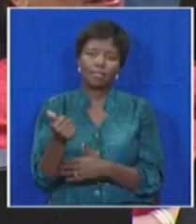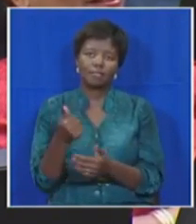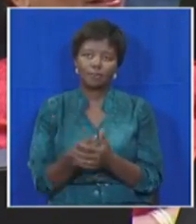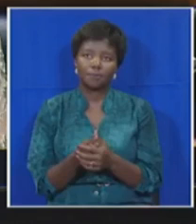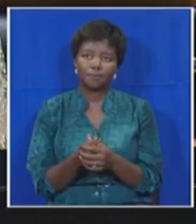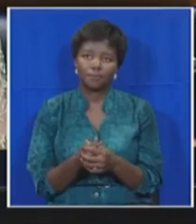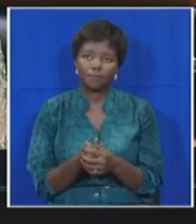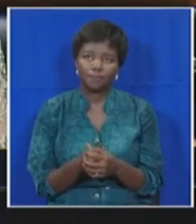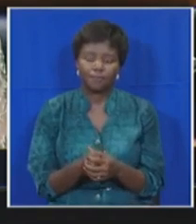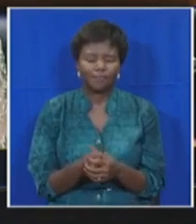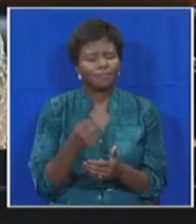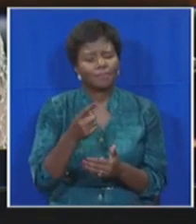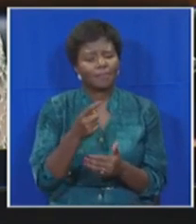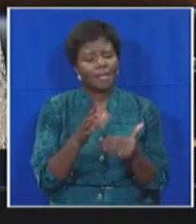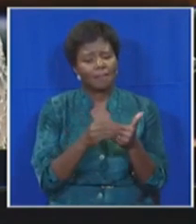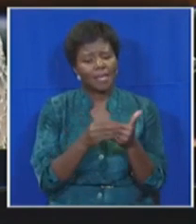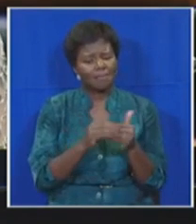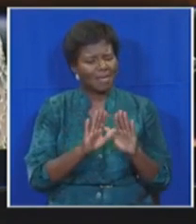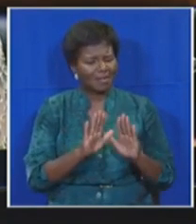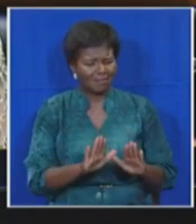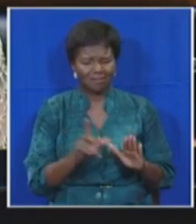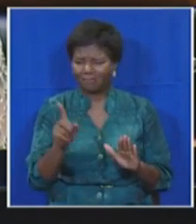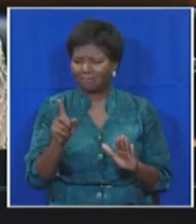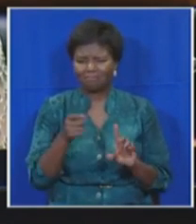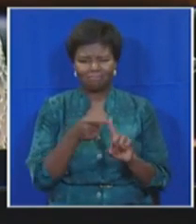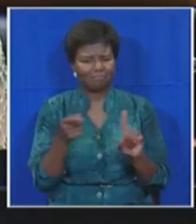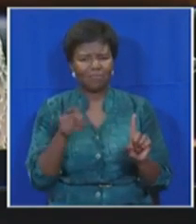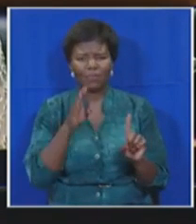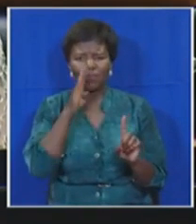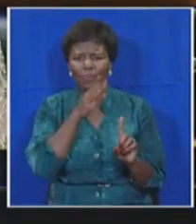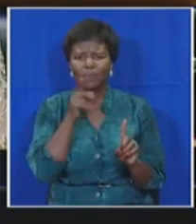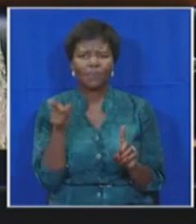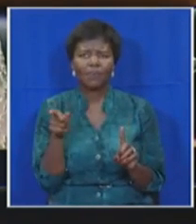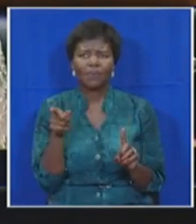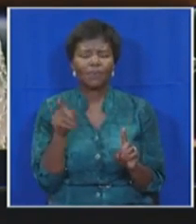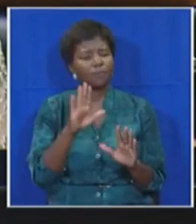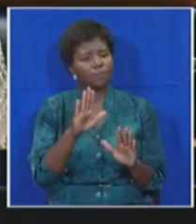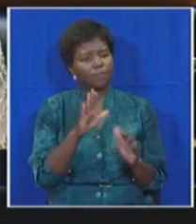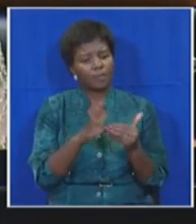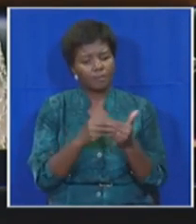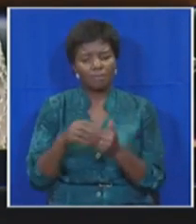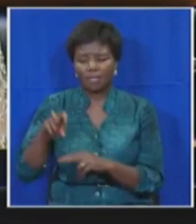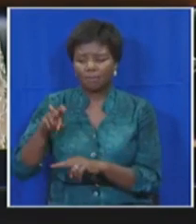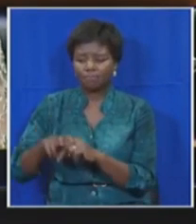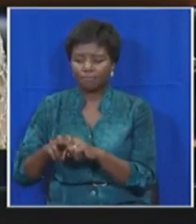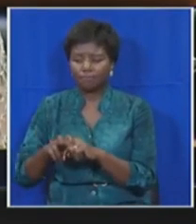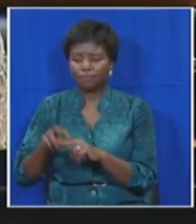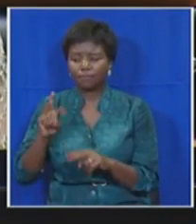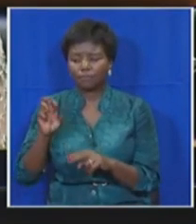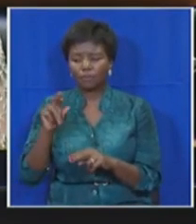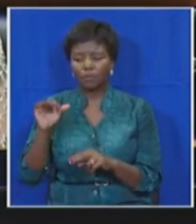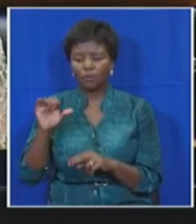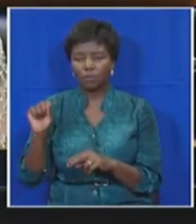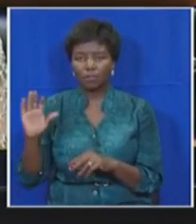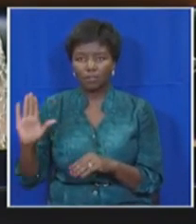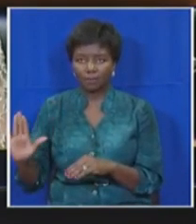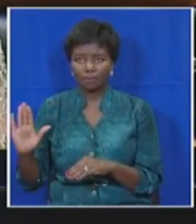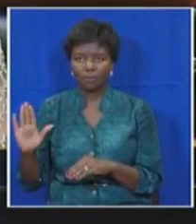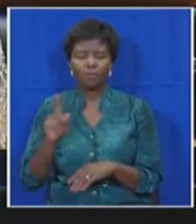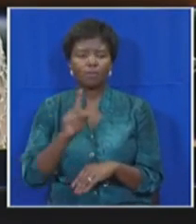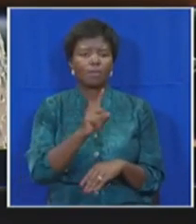Honorable order, members. That is not a point of order, Please take your seat, Honorable Waters.